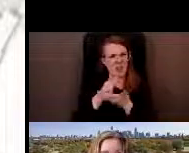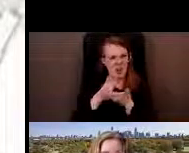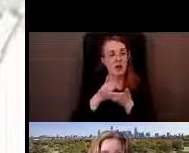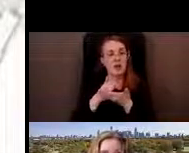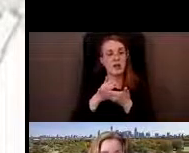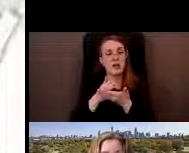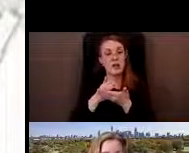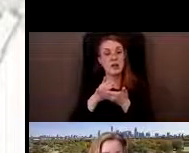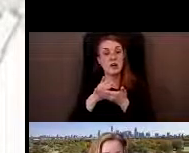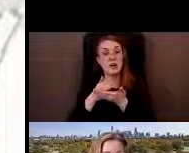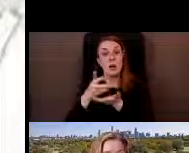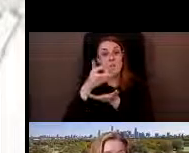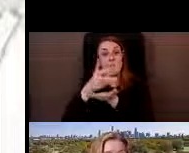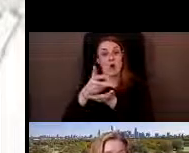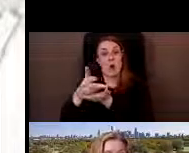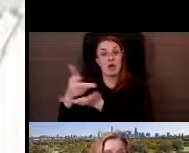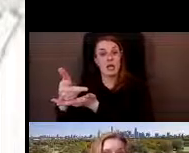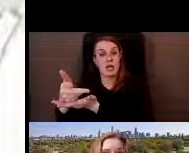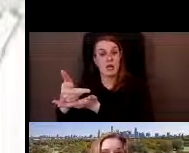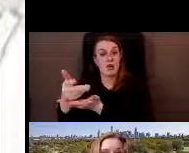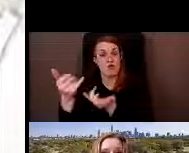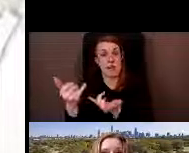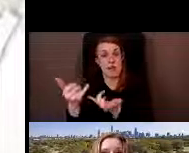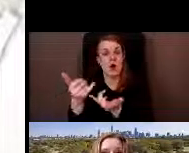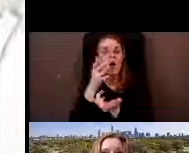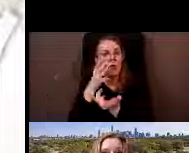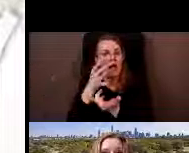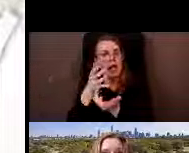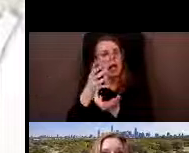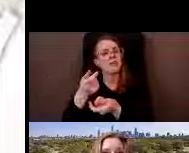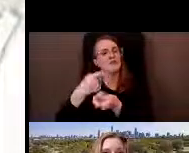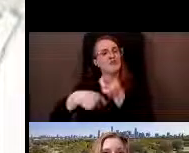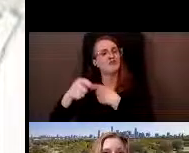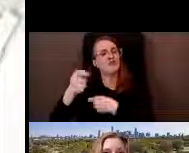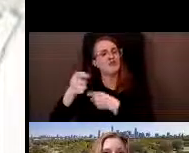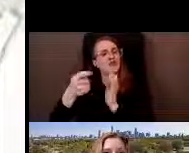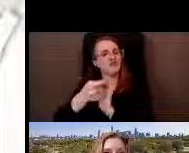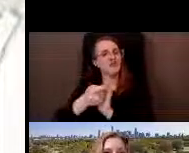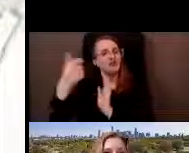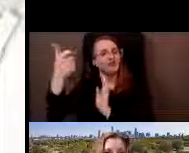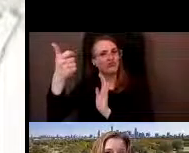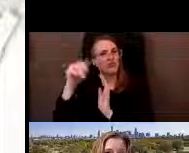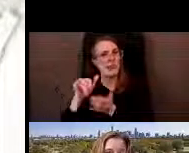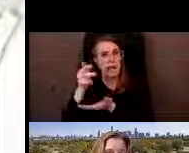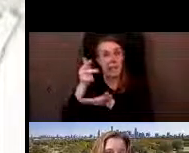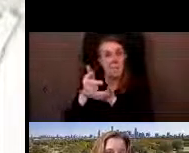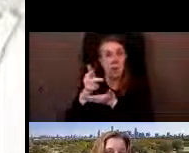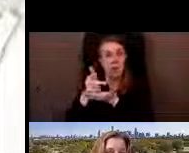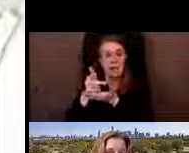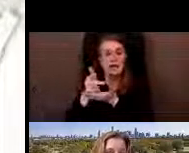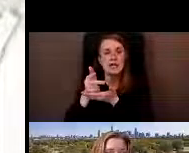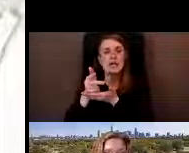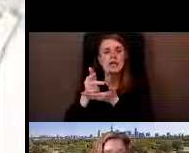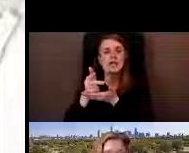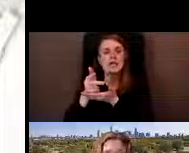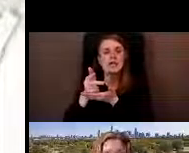removing surface parking lots as they exist today, and putting that parking into a structure that would have less